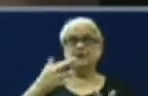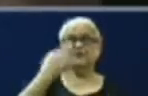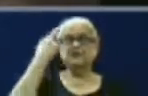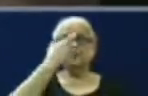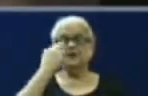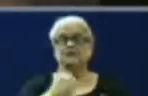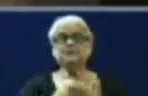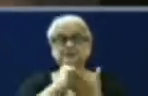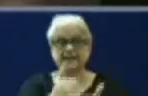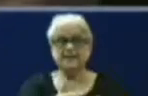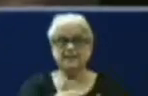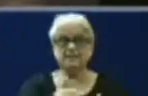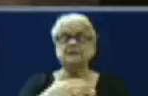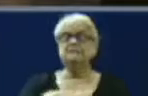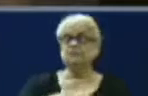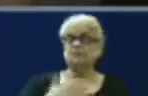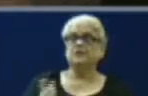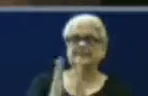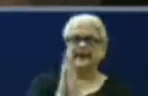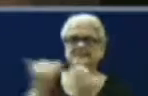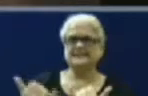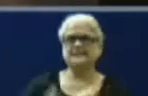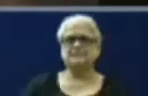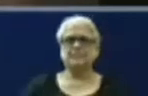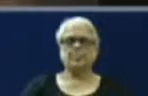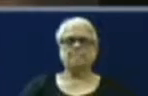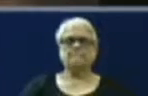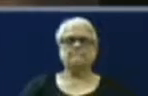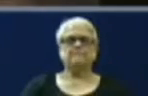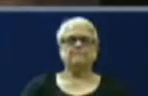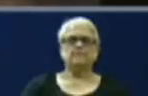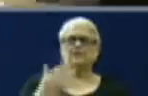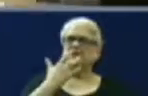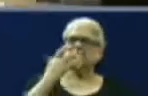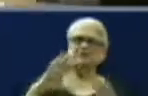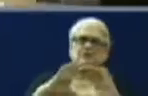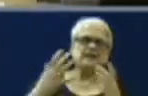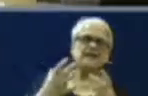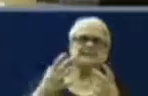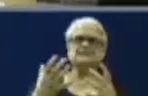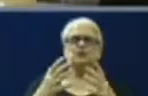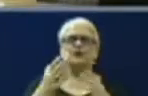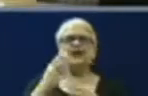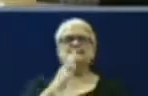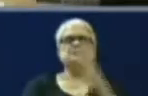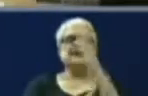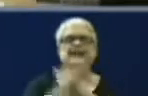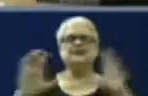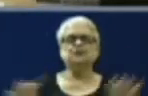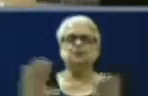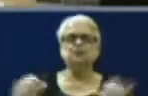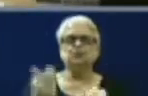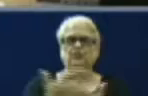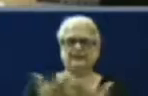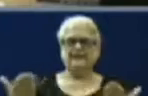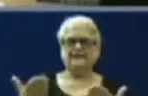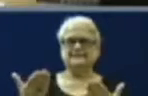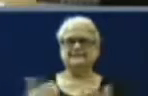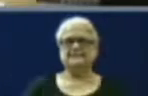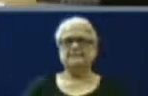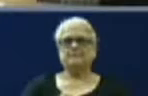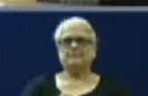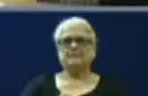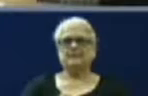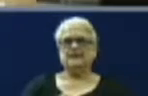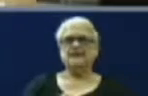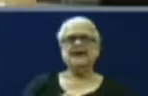I enjoy science. My science class, we're always doing labs, very hands-on. We get to do hands-on things, and we more, like, they